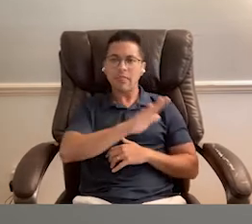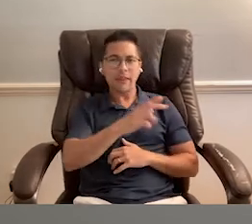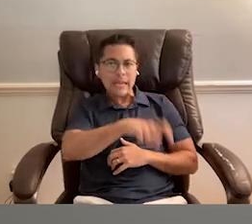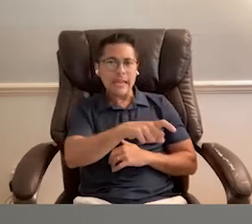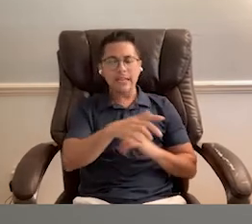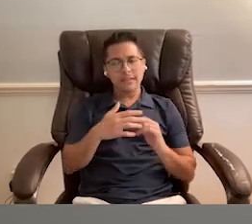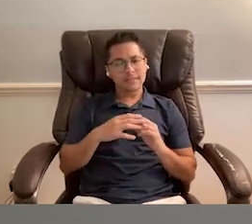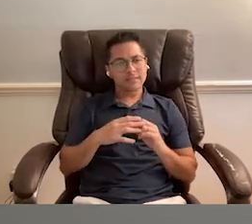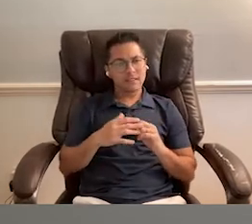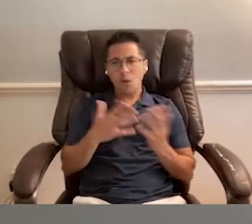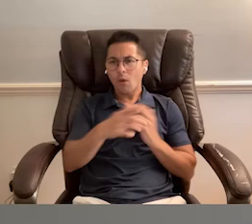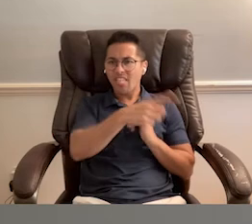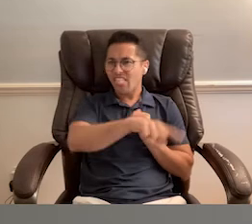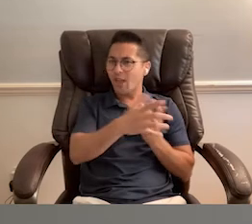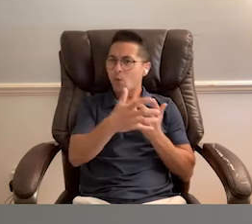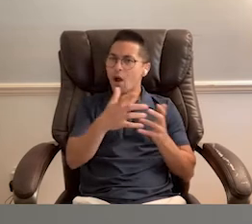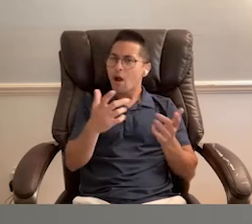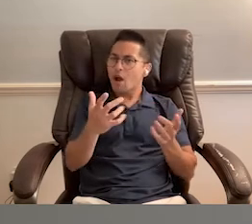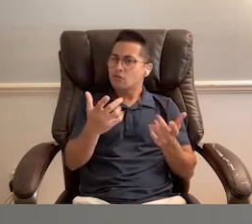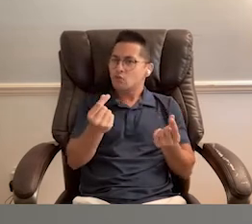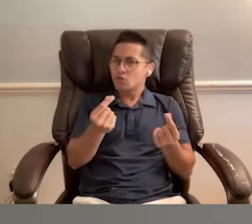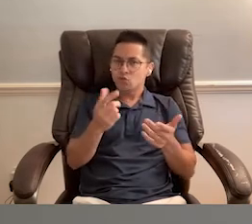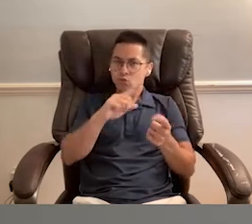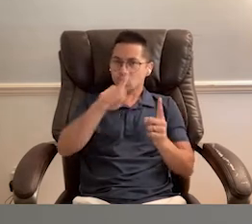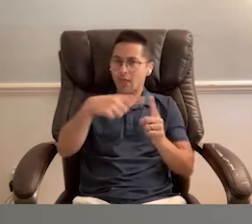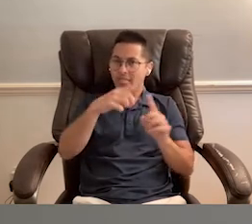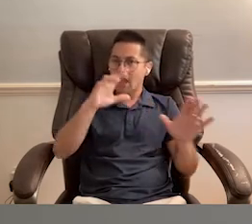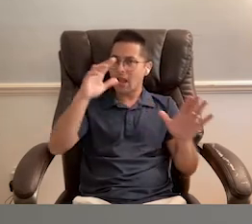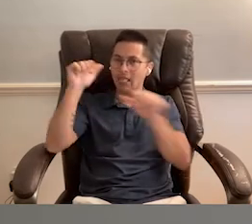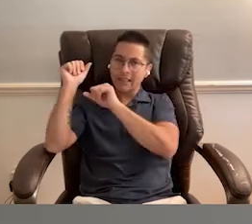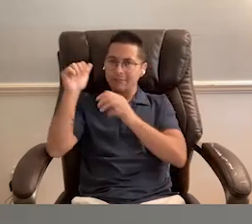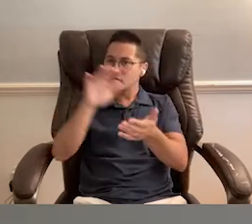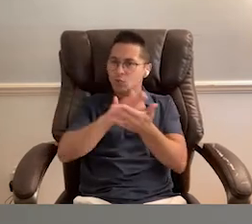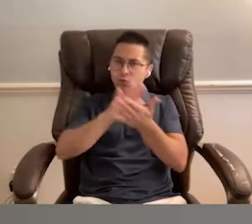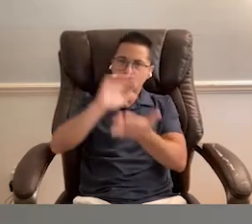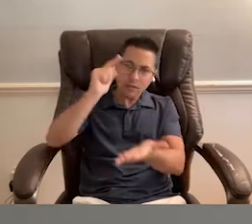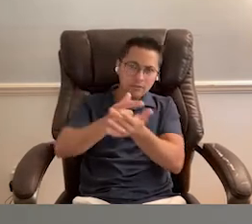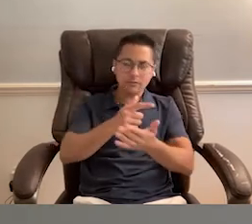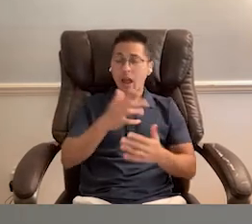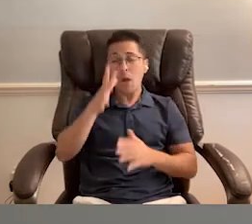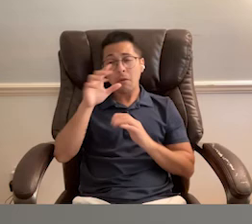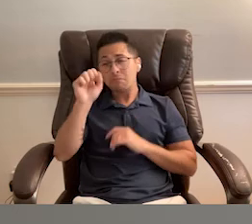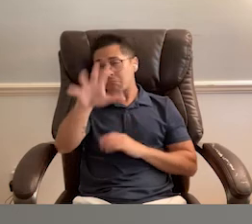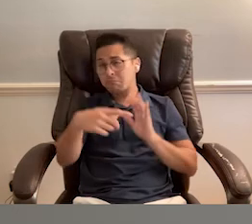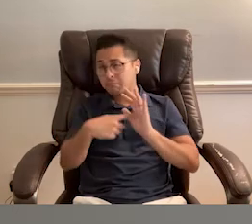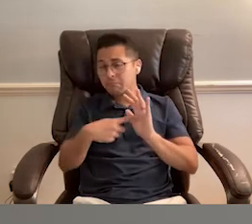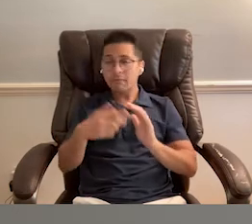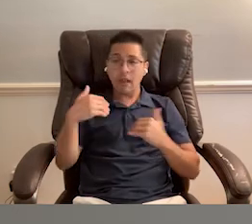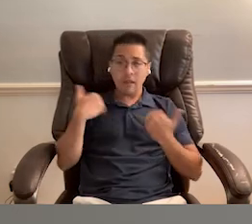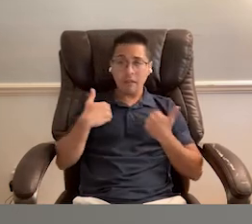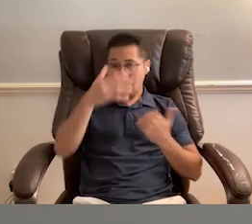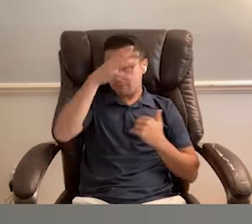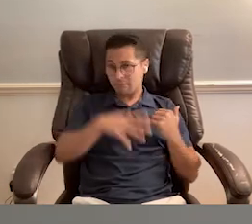needs, and what they want to do when they get out of school, what their future looks like. So I'll give you an example. A young man